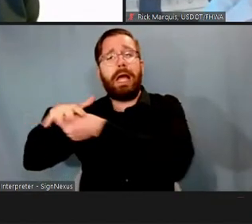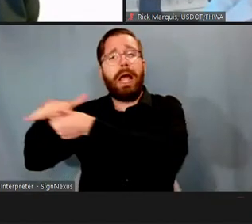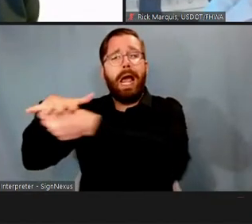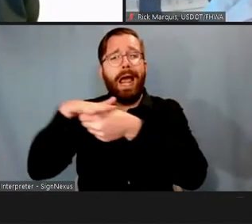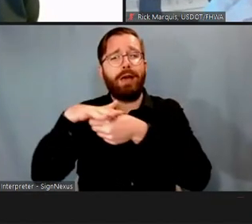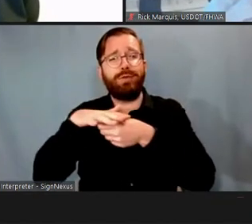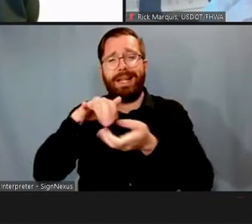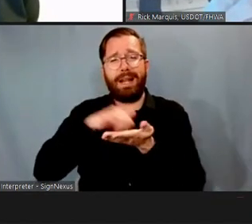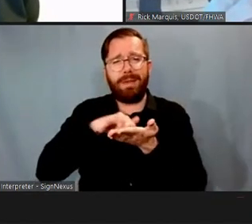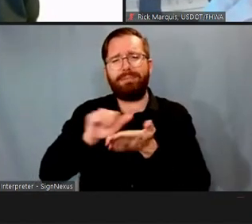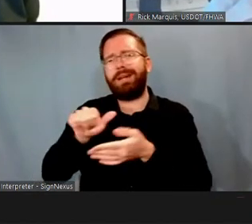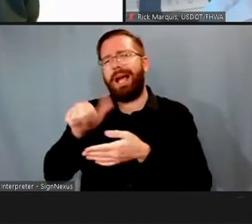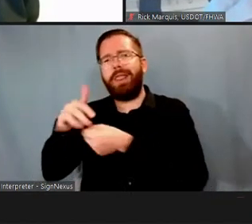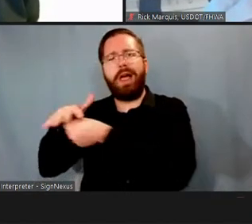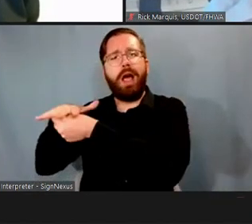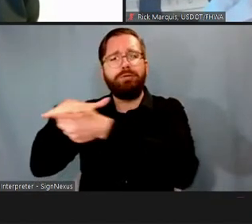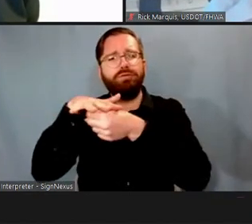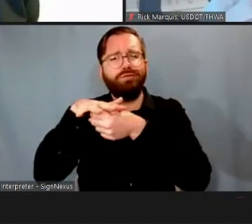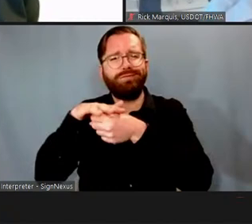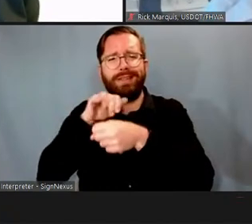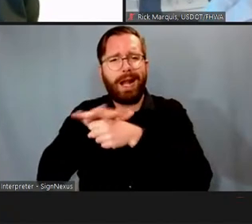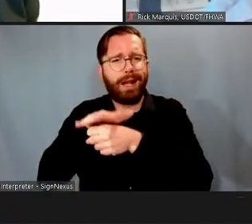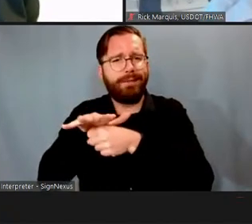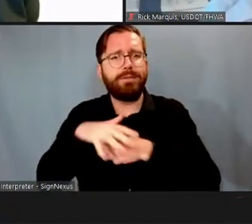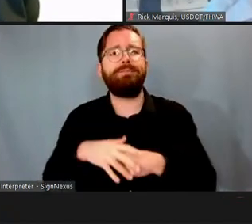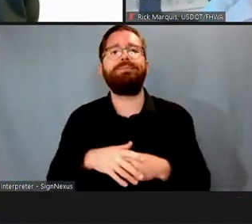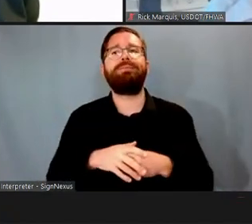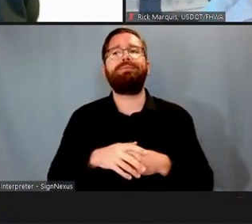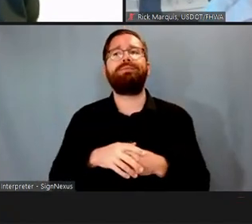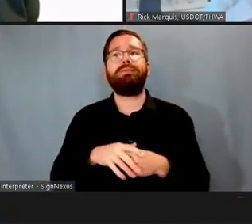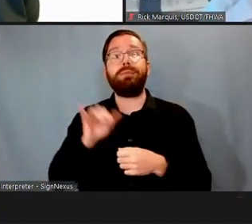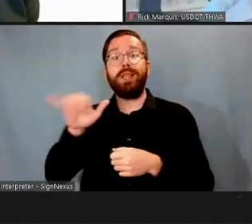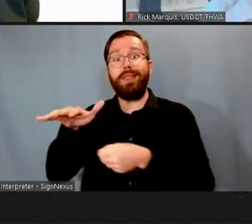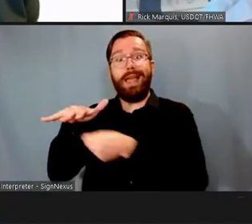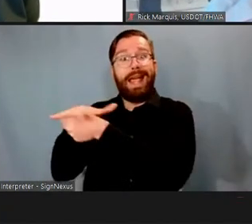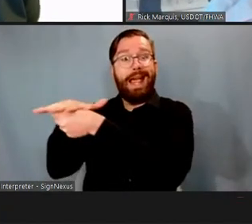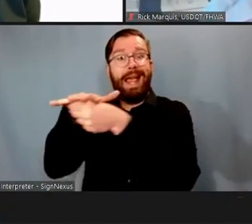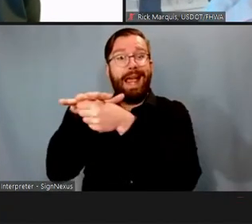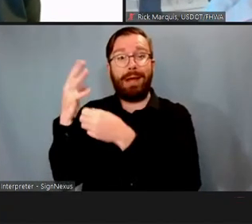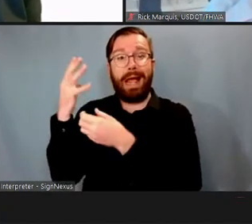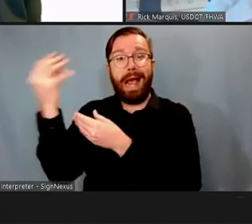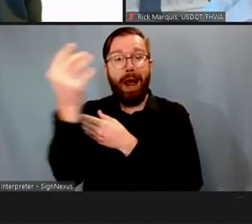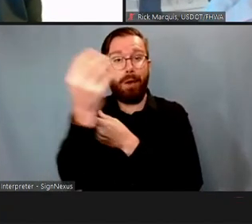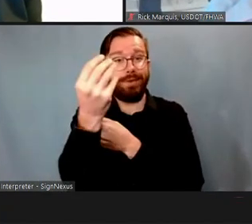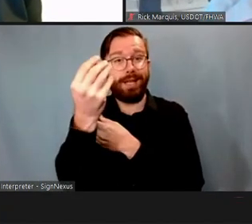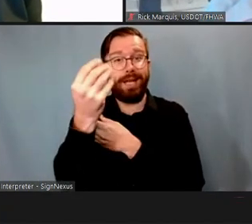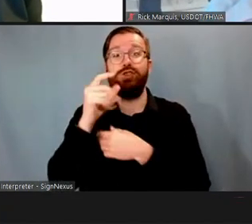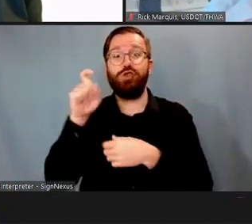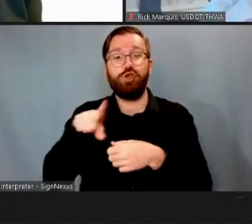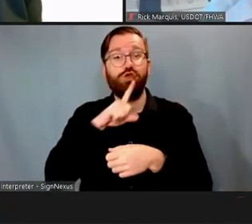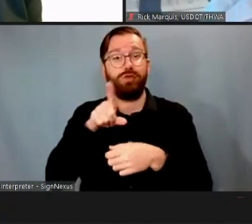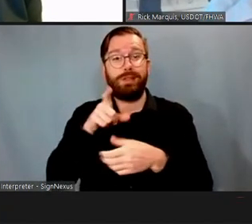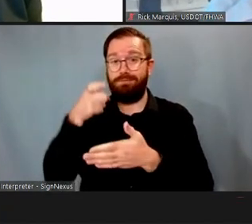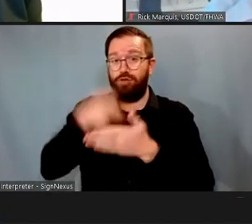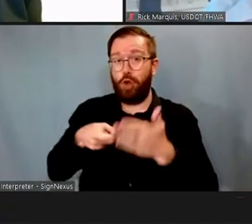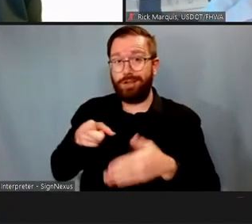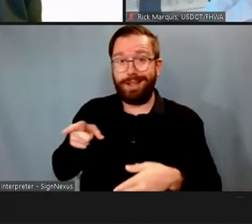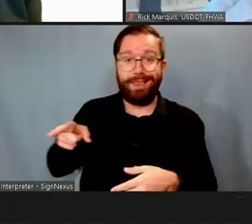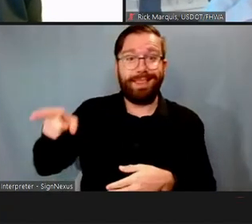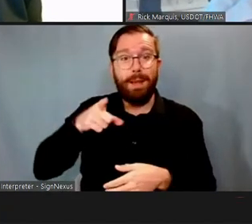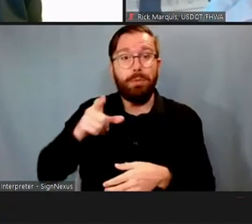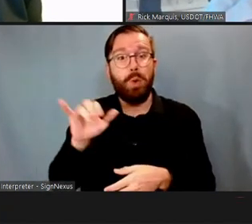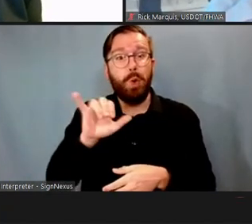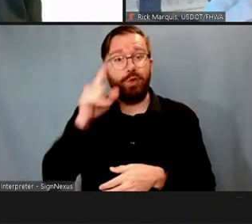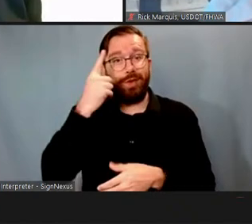transportation these residents should not bear the burden of congestion pricing there are still